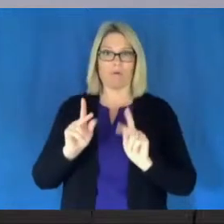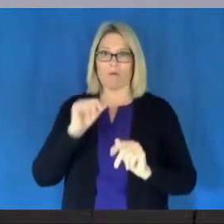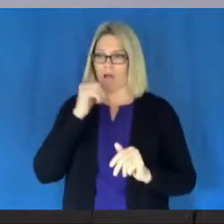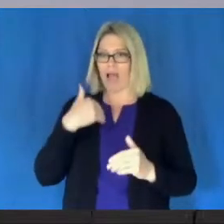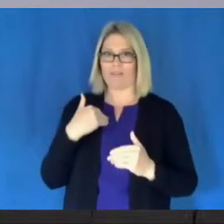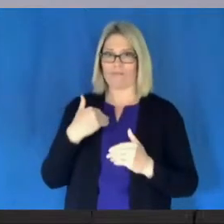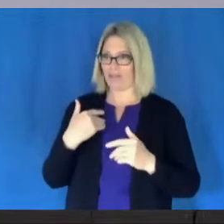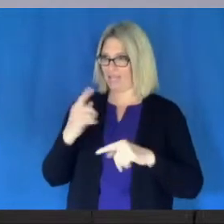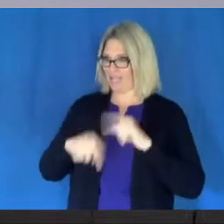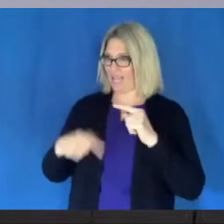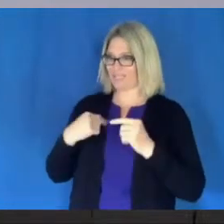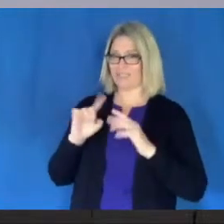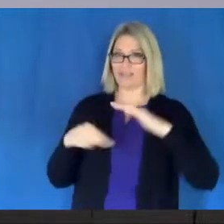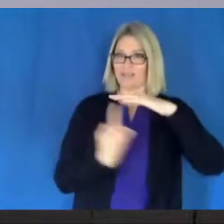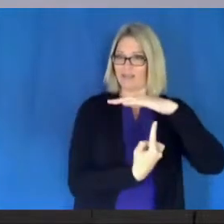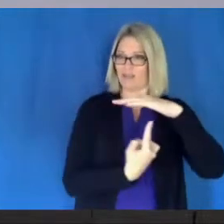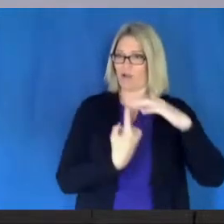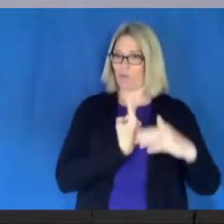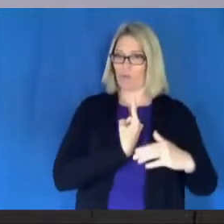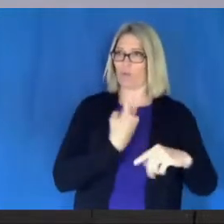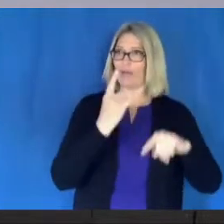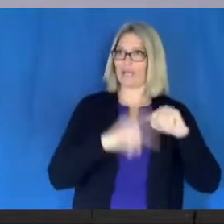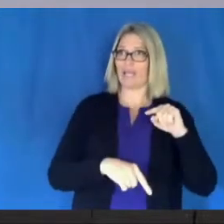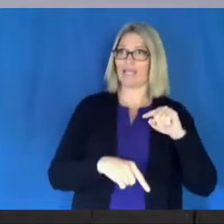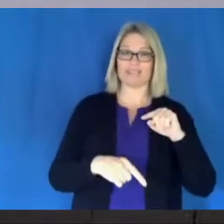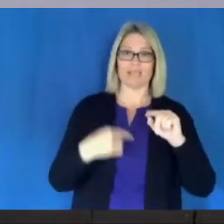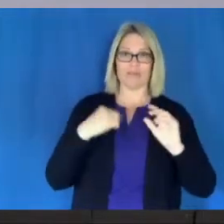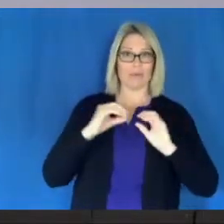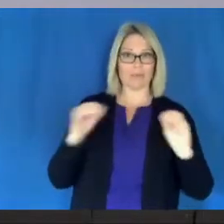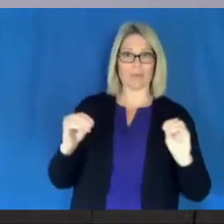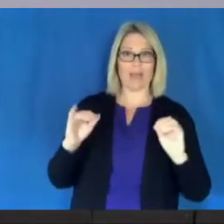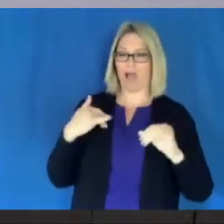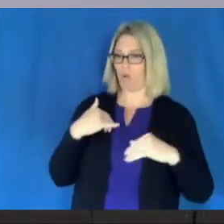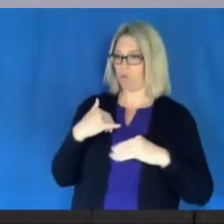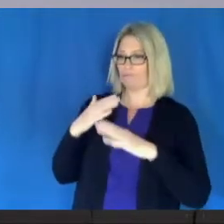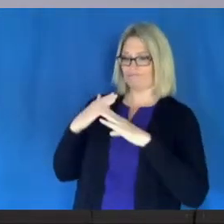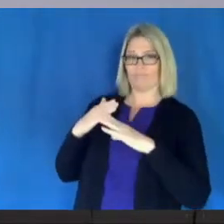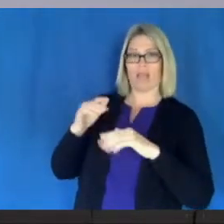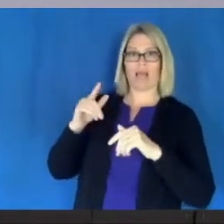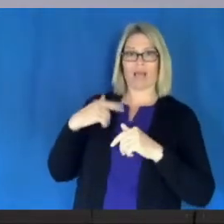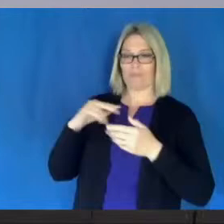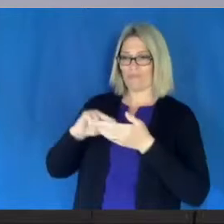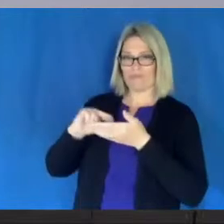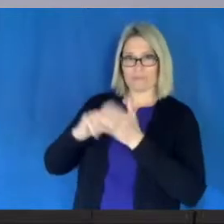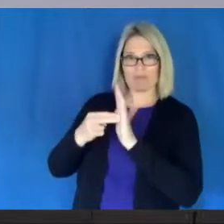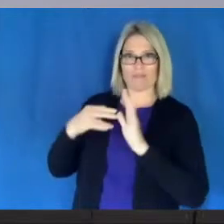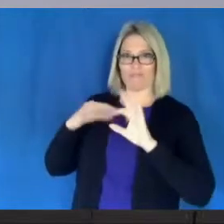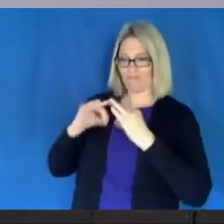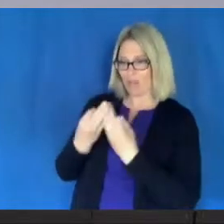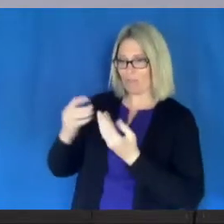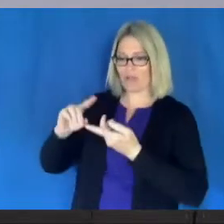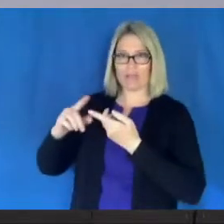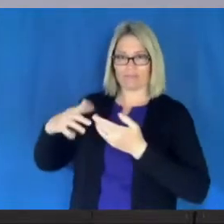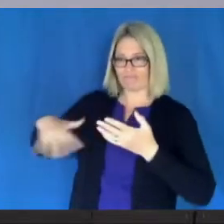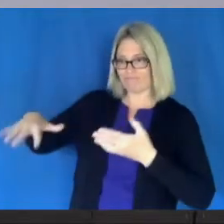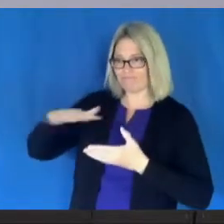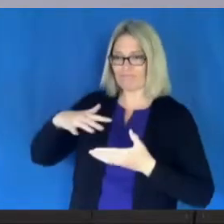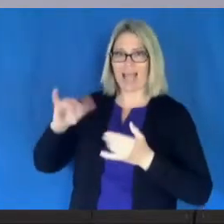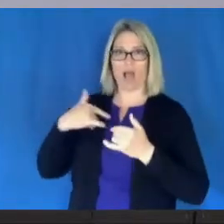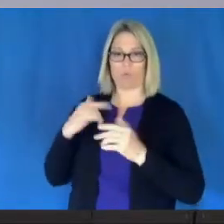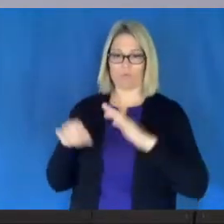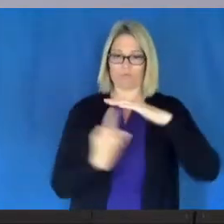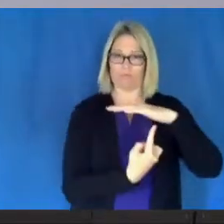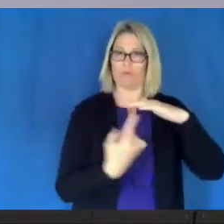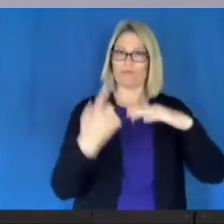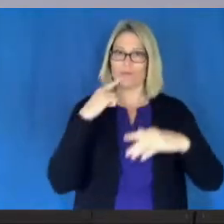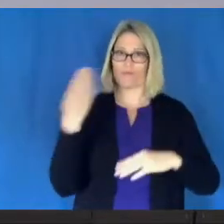isolation location, and they cannot put measures in place to limit all contact with others in their household for 14 days. There is